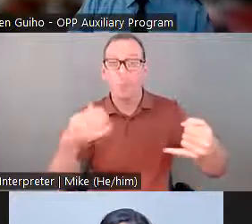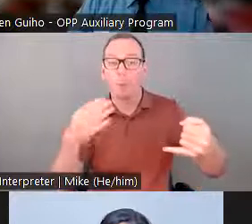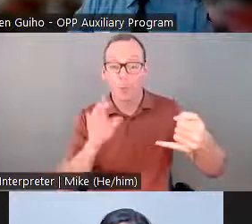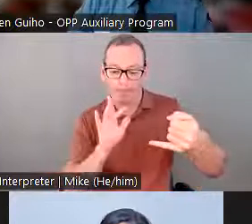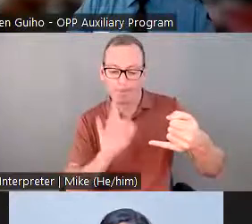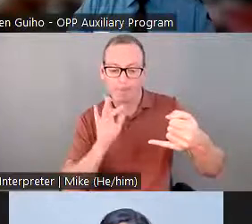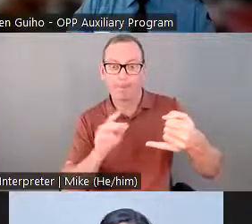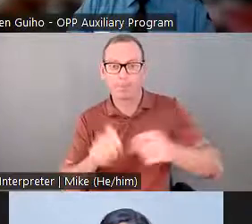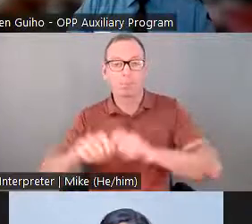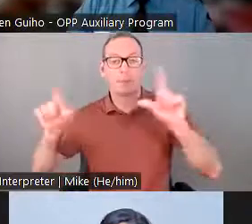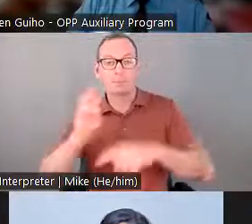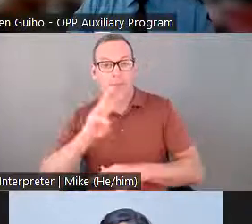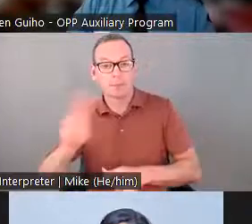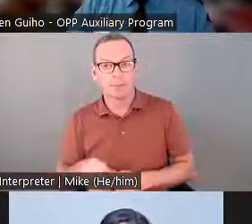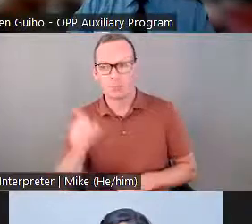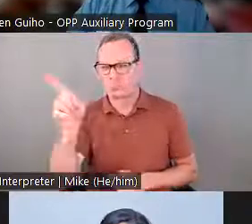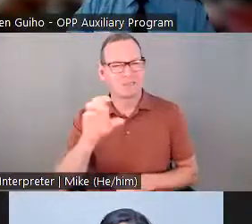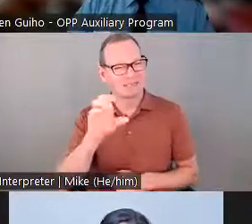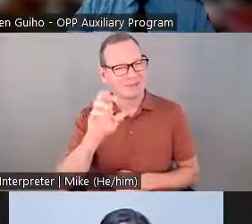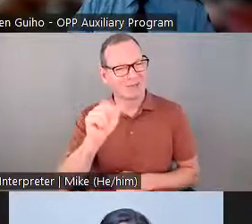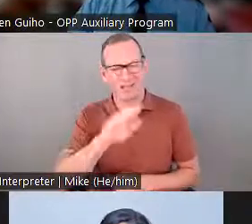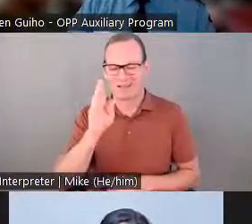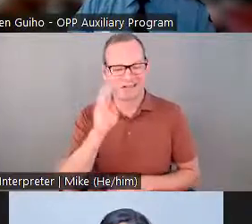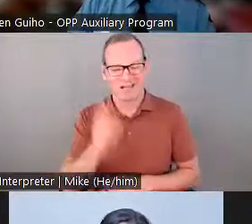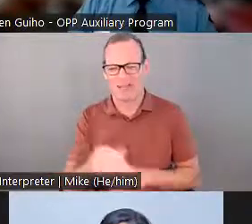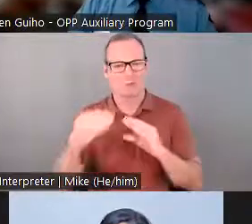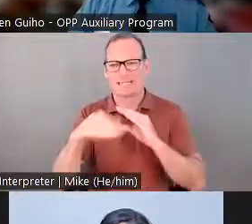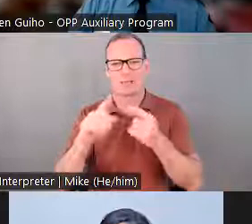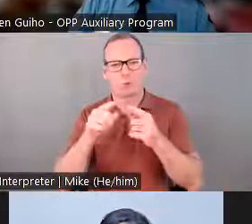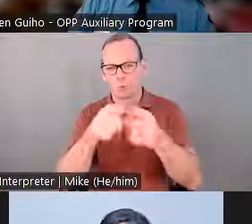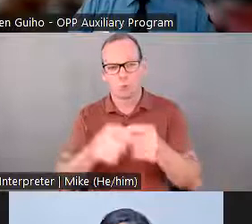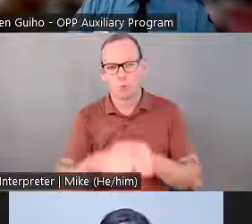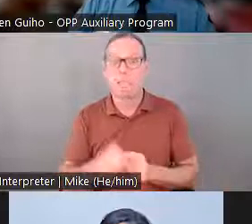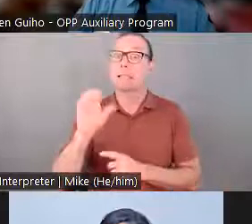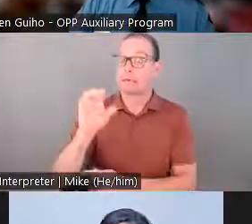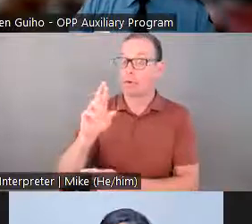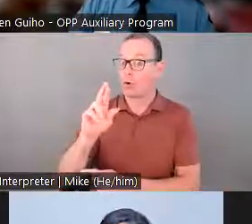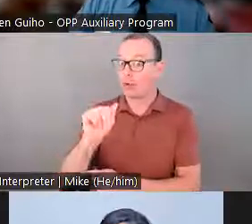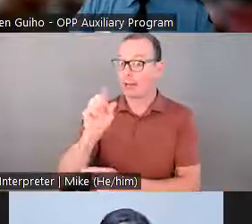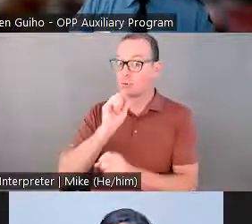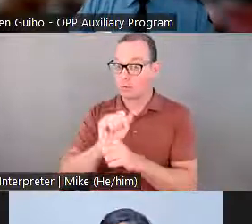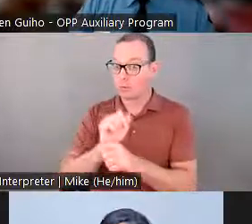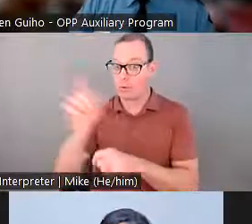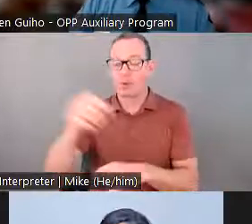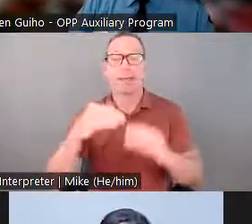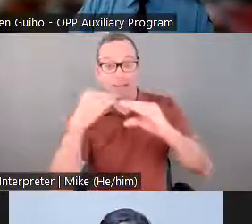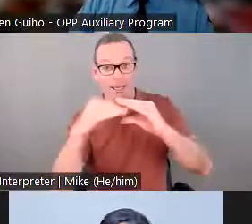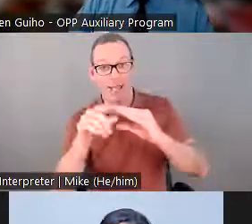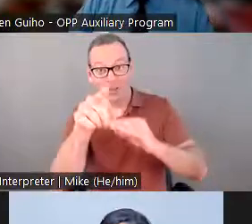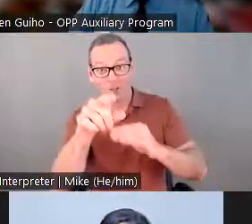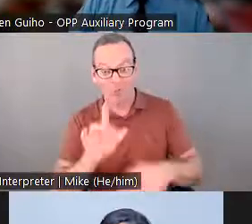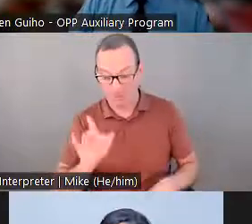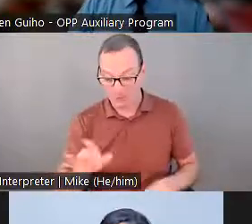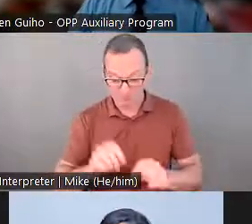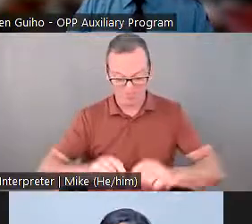They do have secure portals out there, and there's secure portals like anything else, but they don't send you an email where you just click and don't have to log in and automatically input